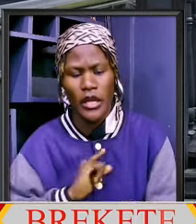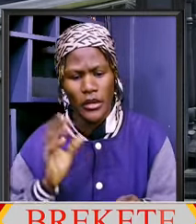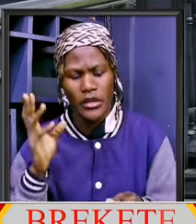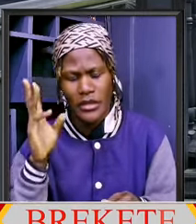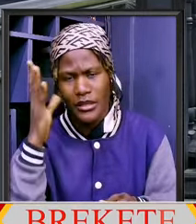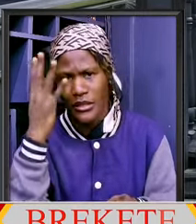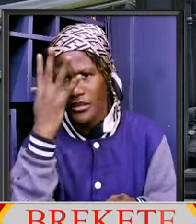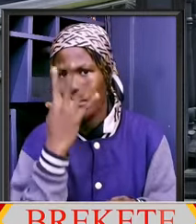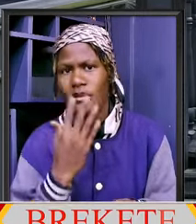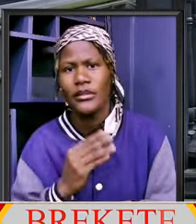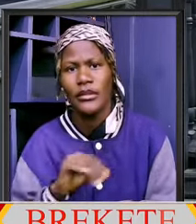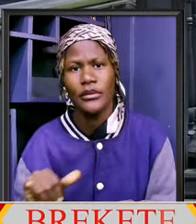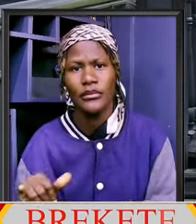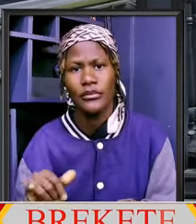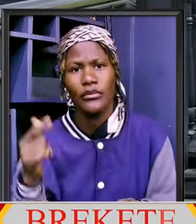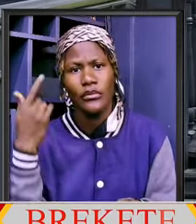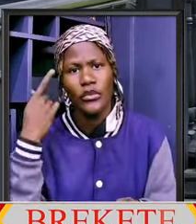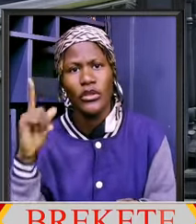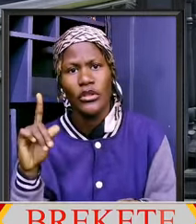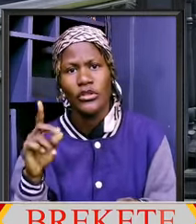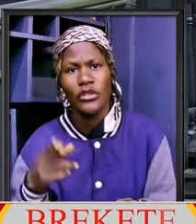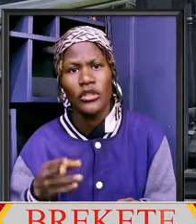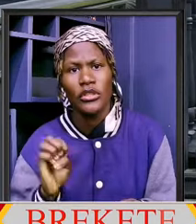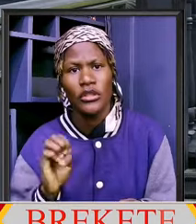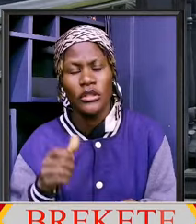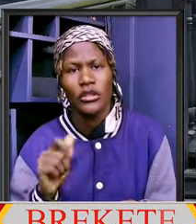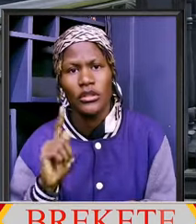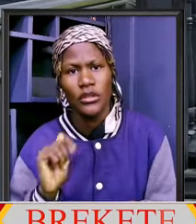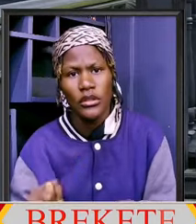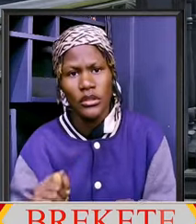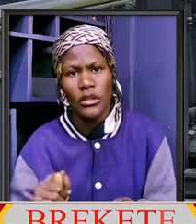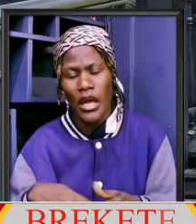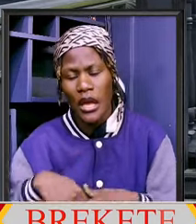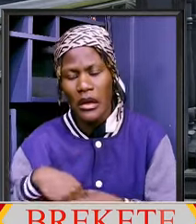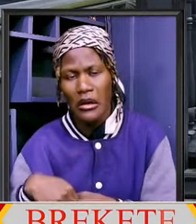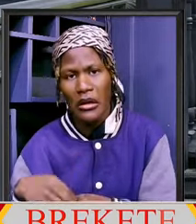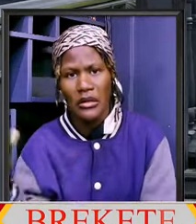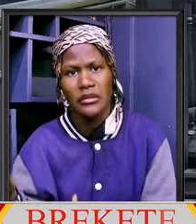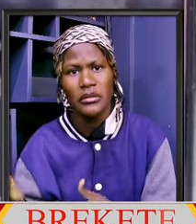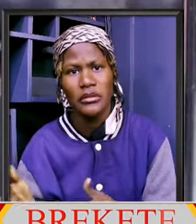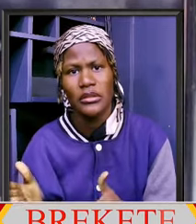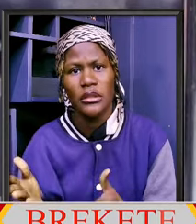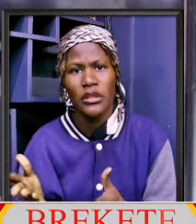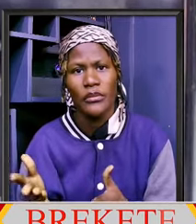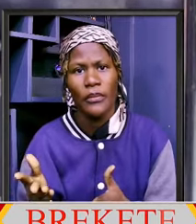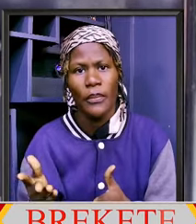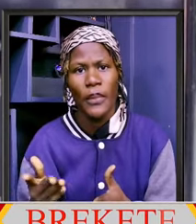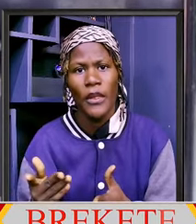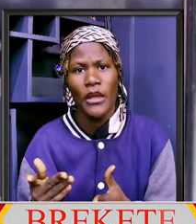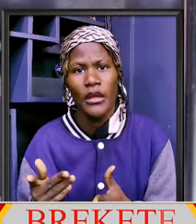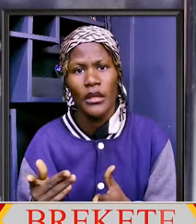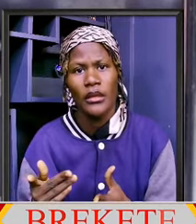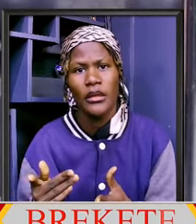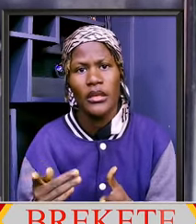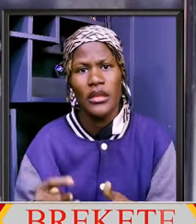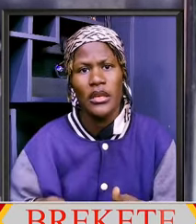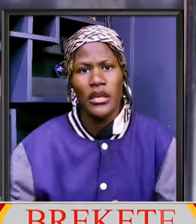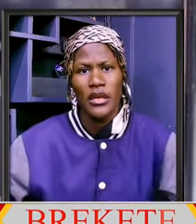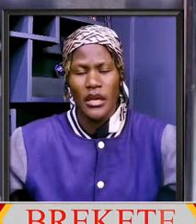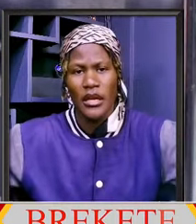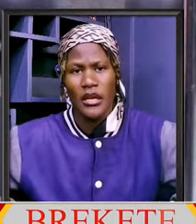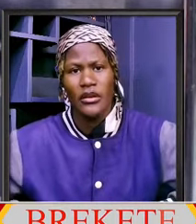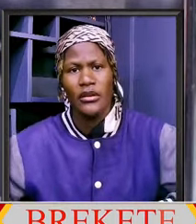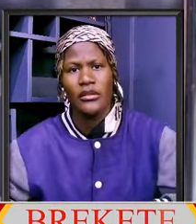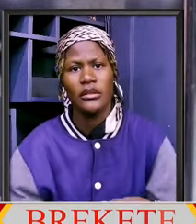sleeping. Because of heat outside for our town. The iron condenser said they steal